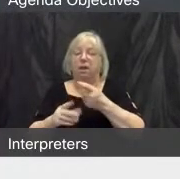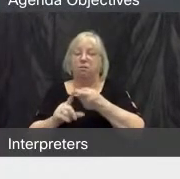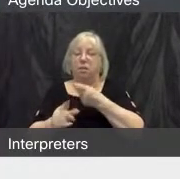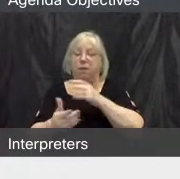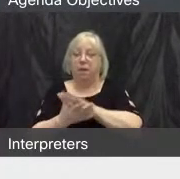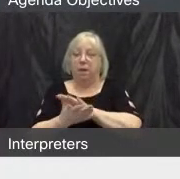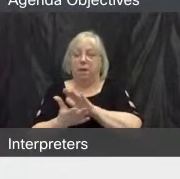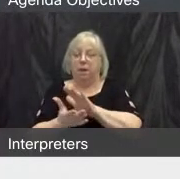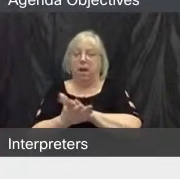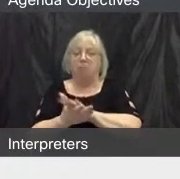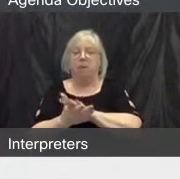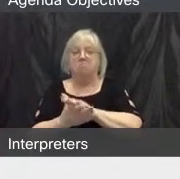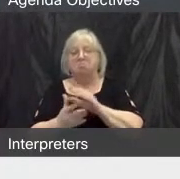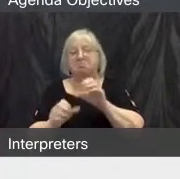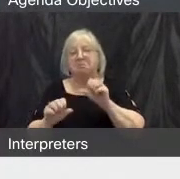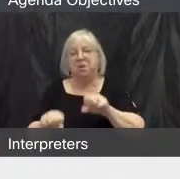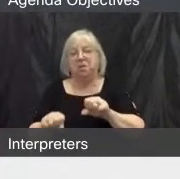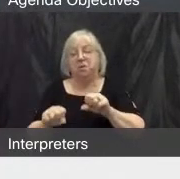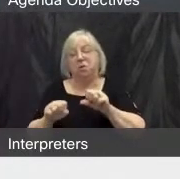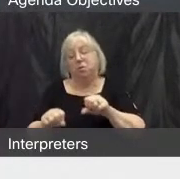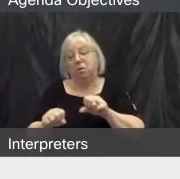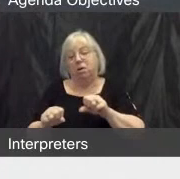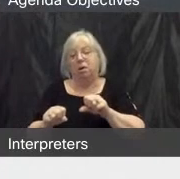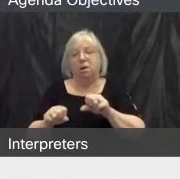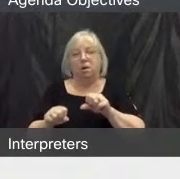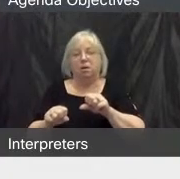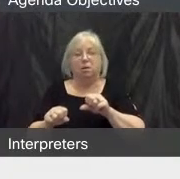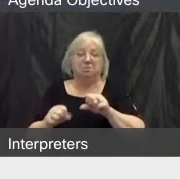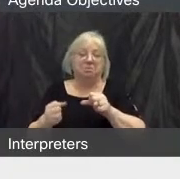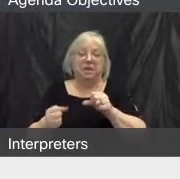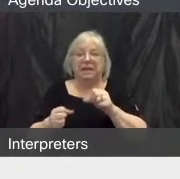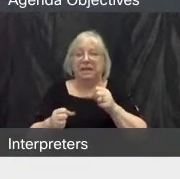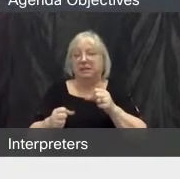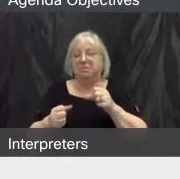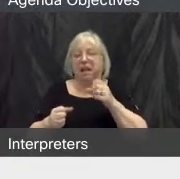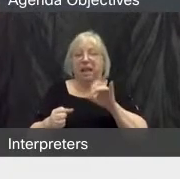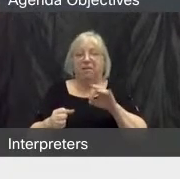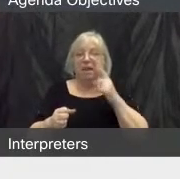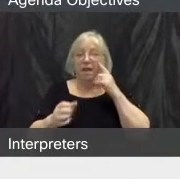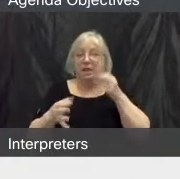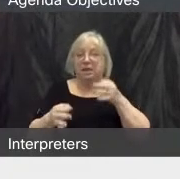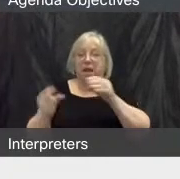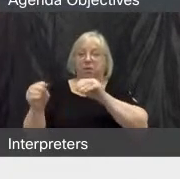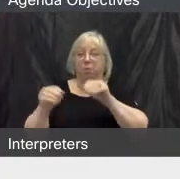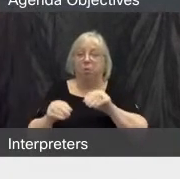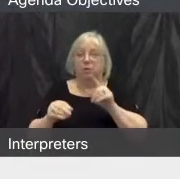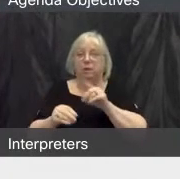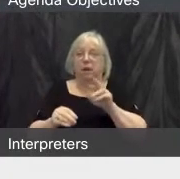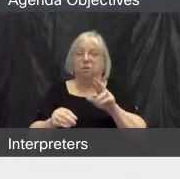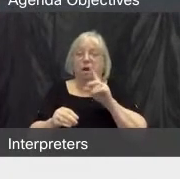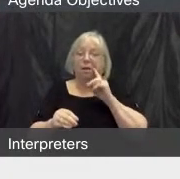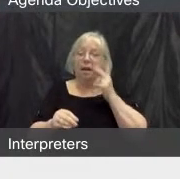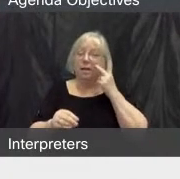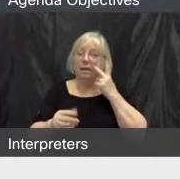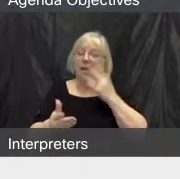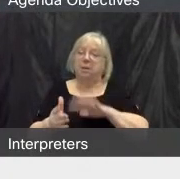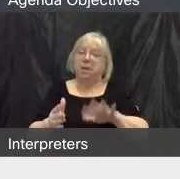academy, could, and he or she decides to move to Little Rock, I mean, you could be looking at